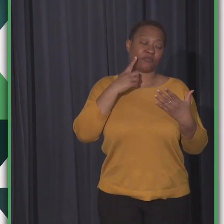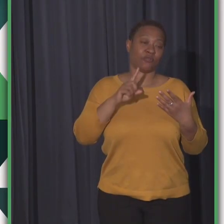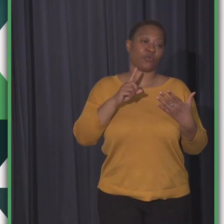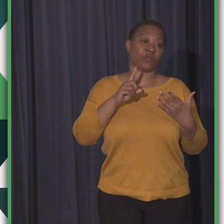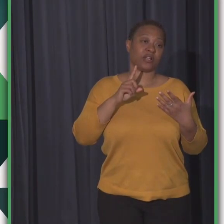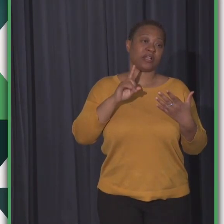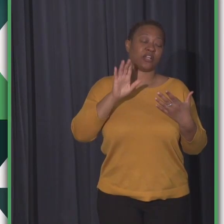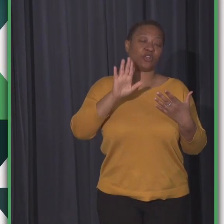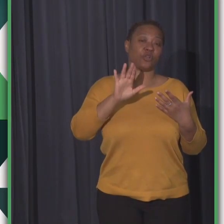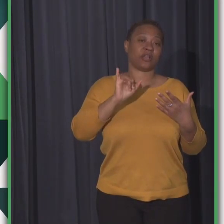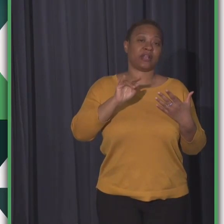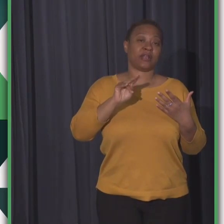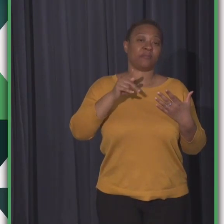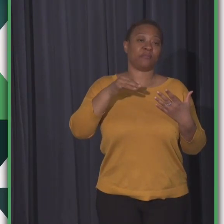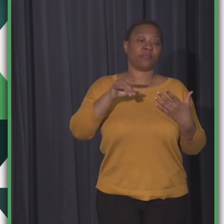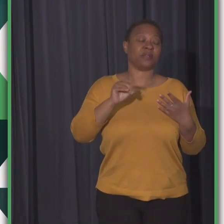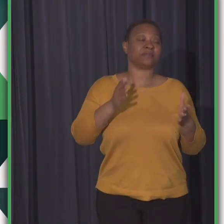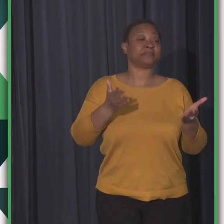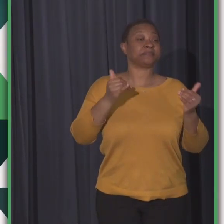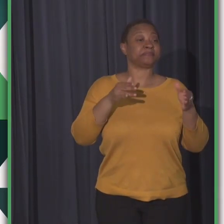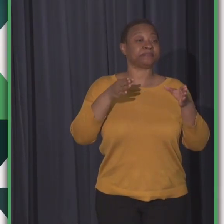the input. Next speaker.